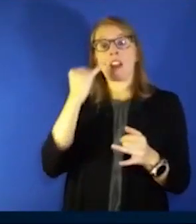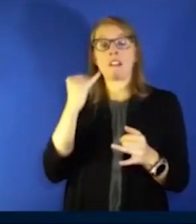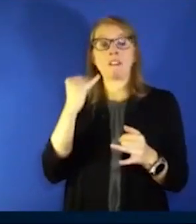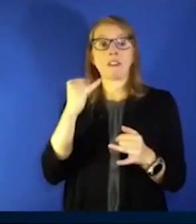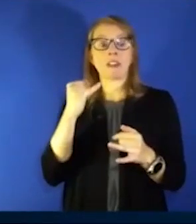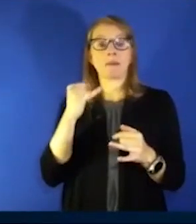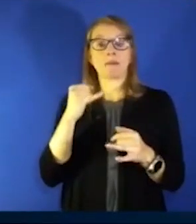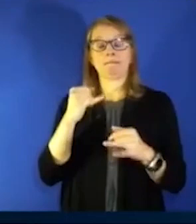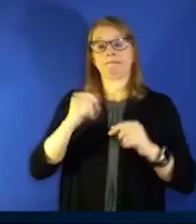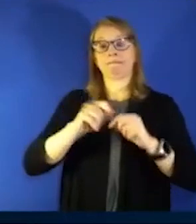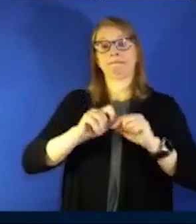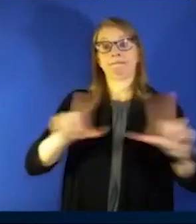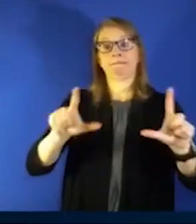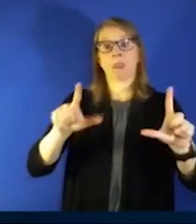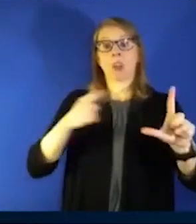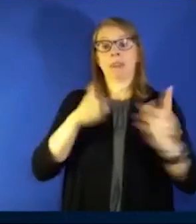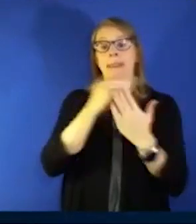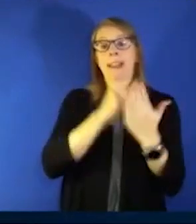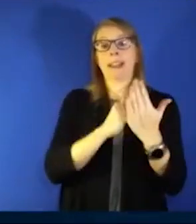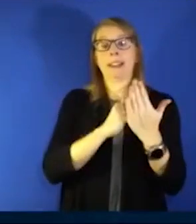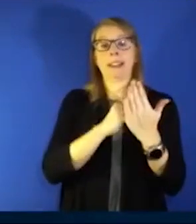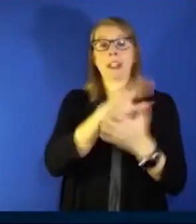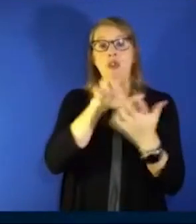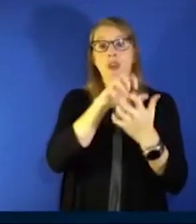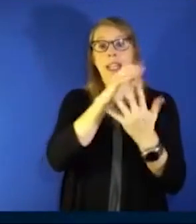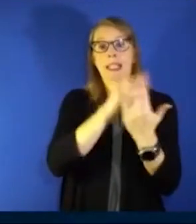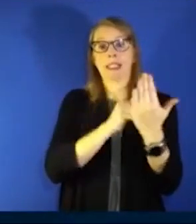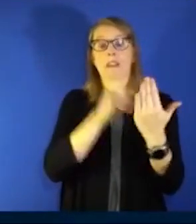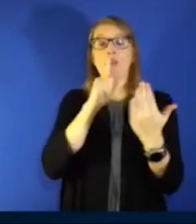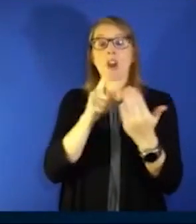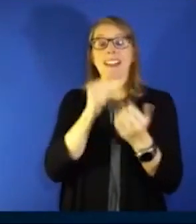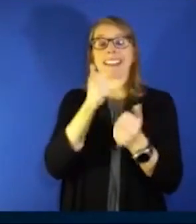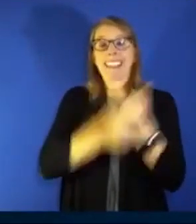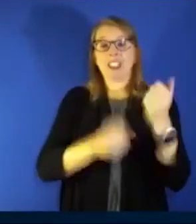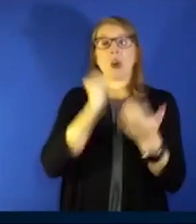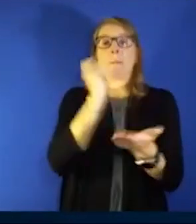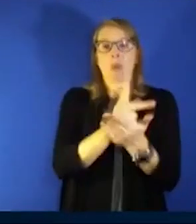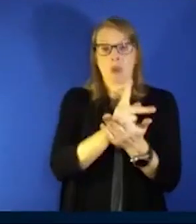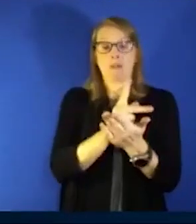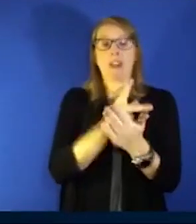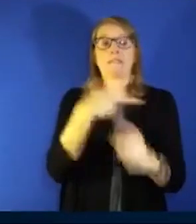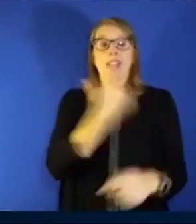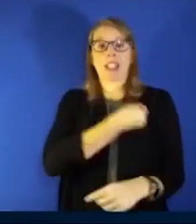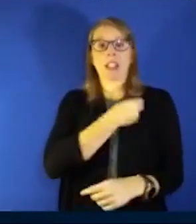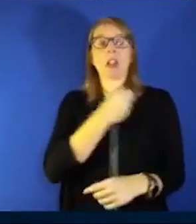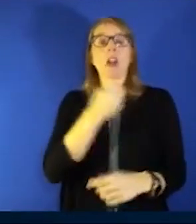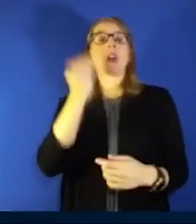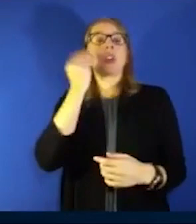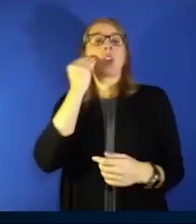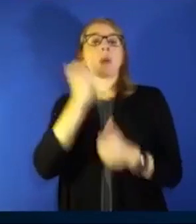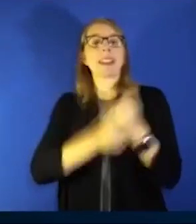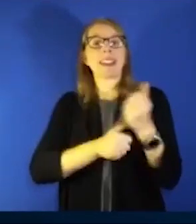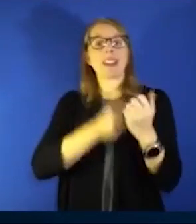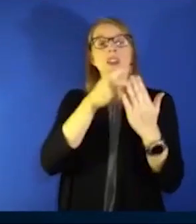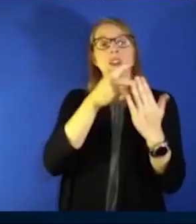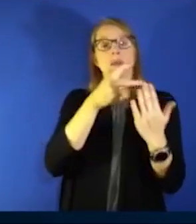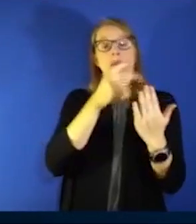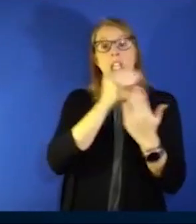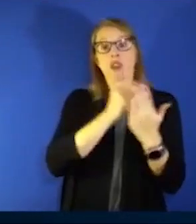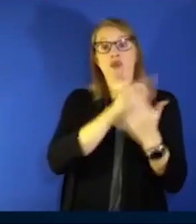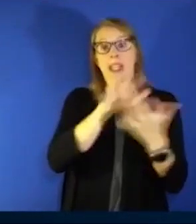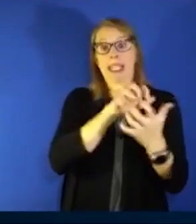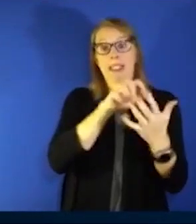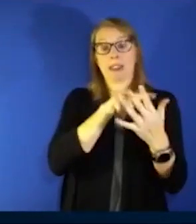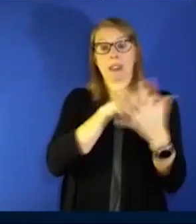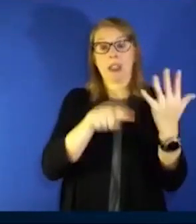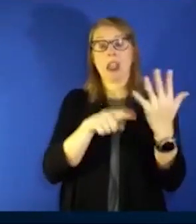the ingredients in each of the approved vaccines so that we know what the ingredients are, what they do, and info on how they interact